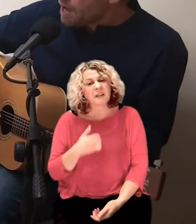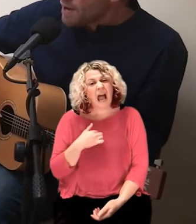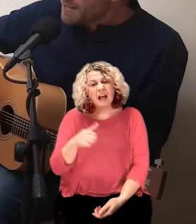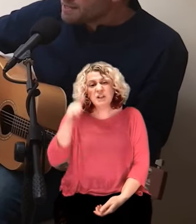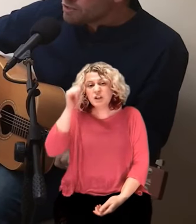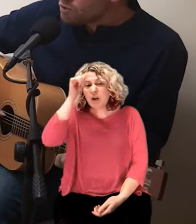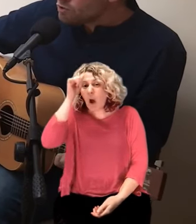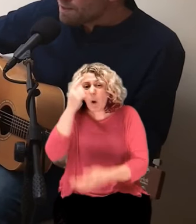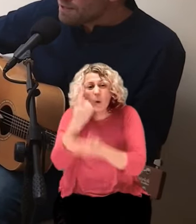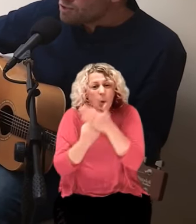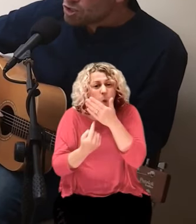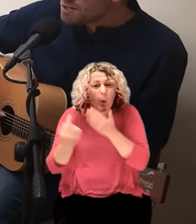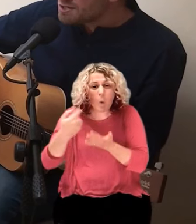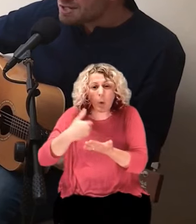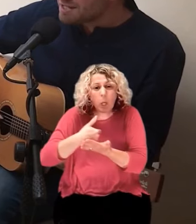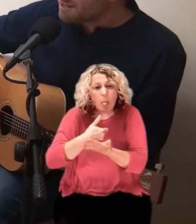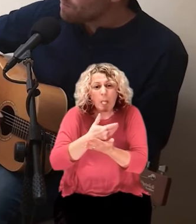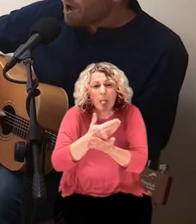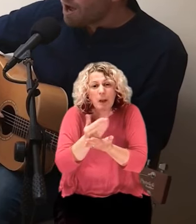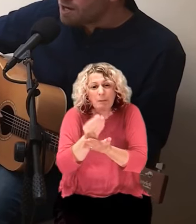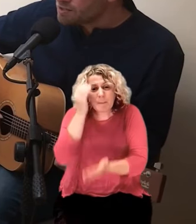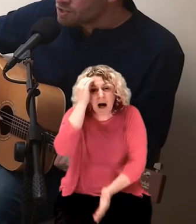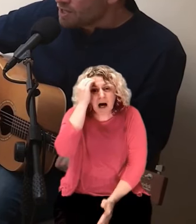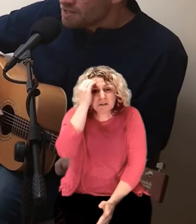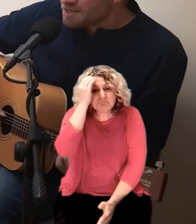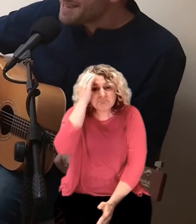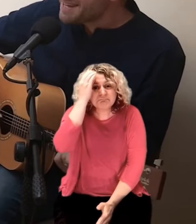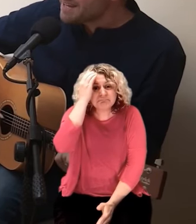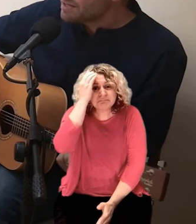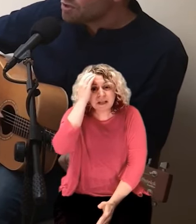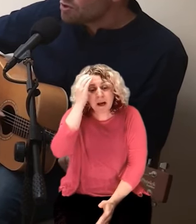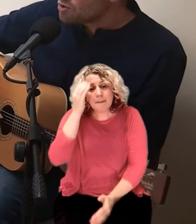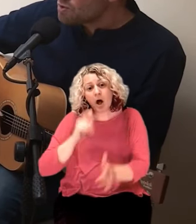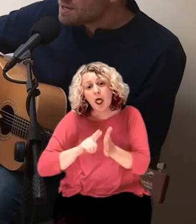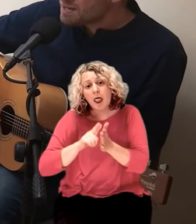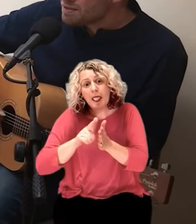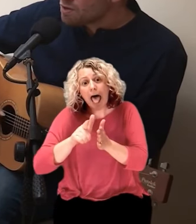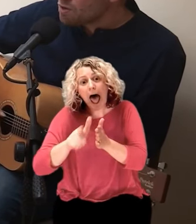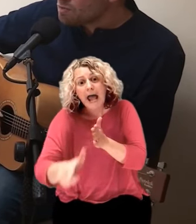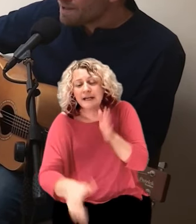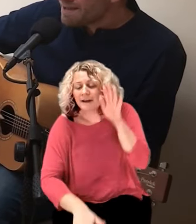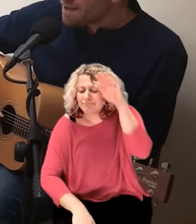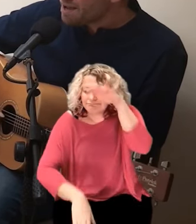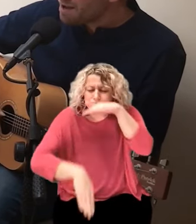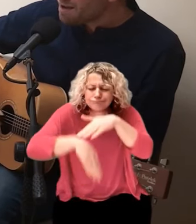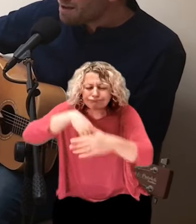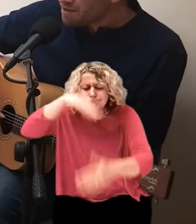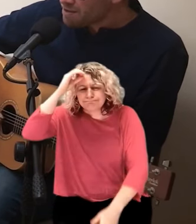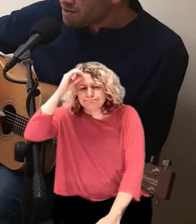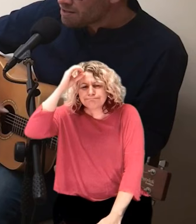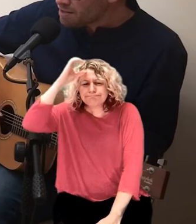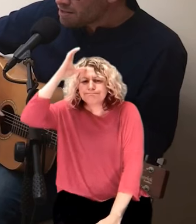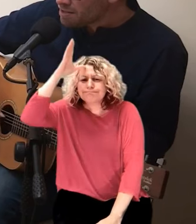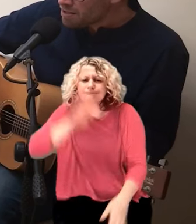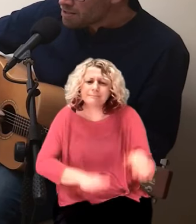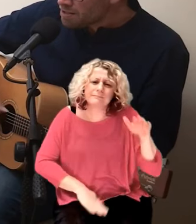and now I know, but just in part, then I'll know with all my heart.